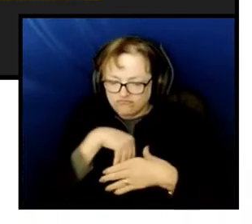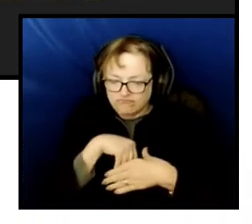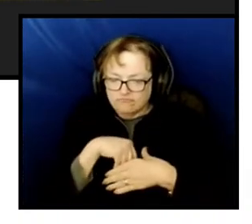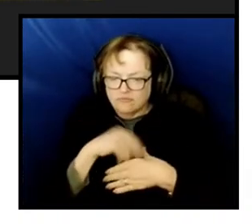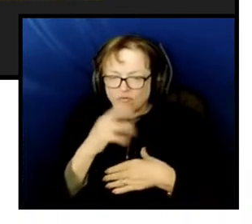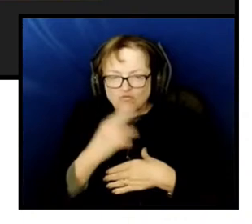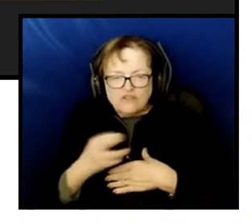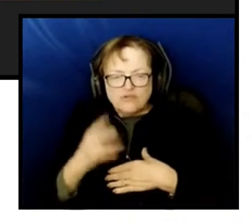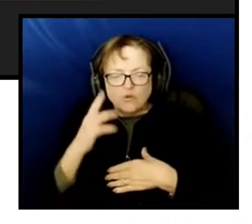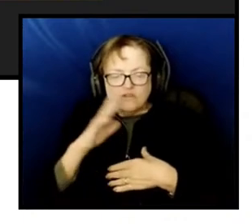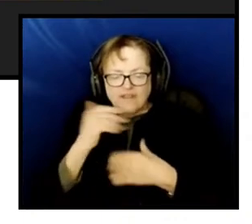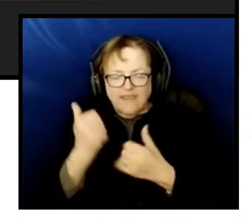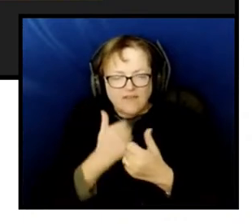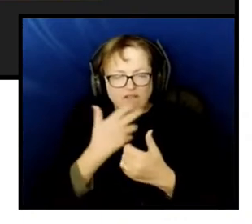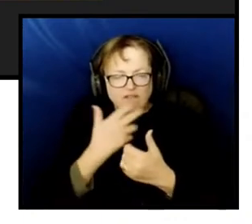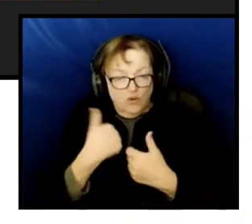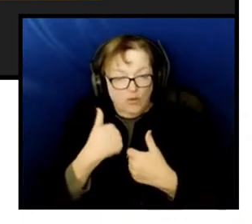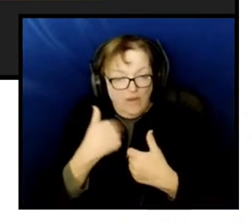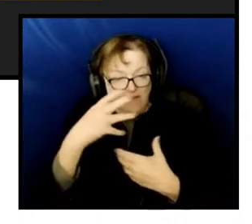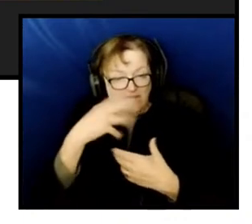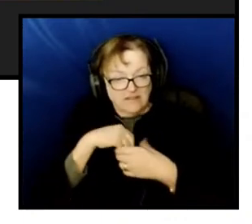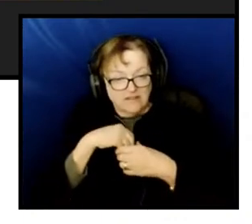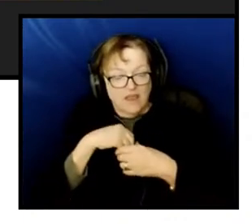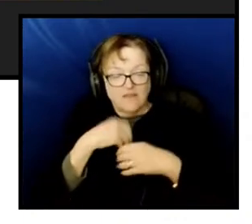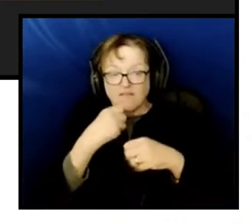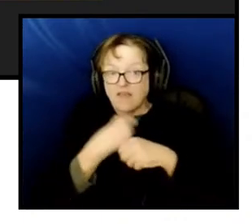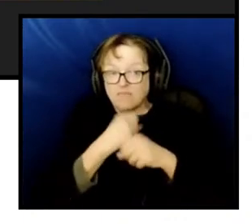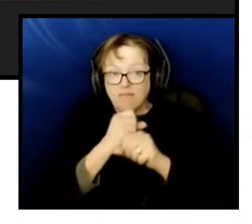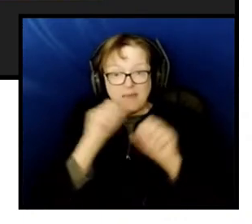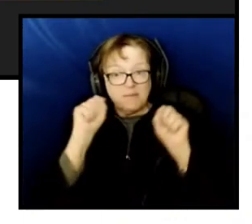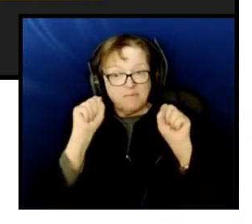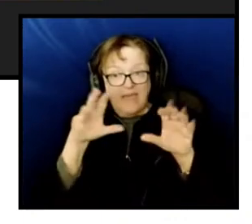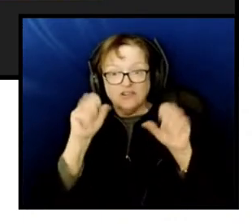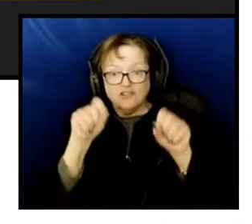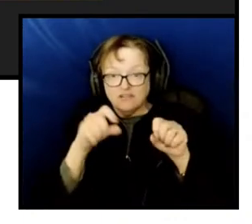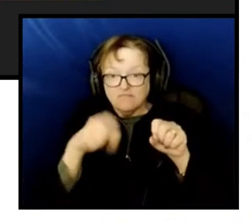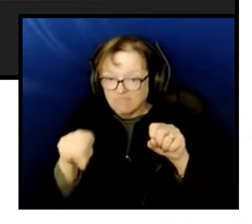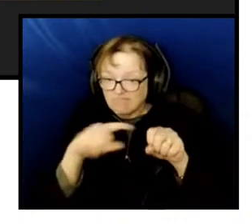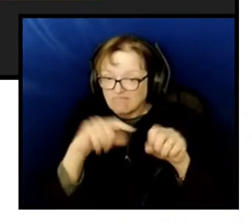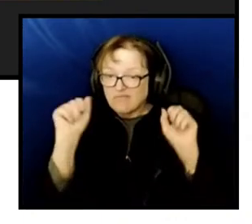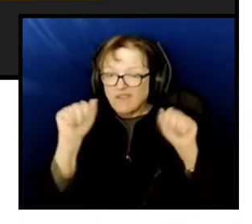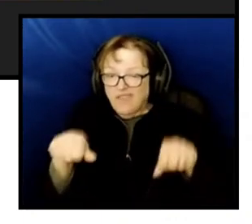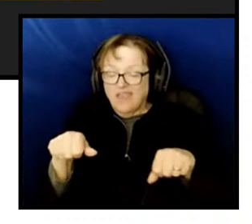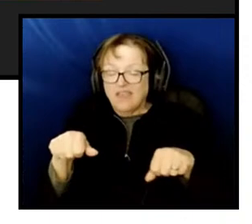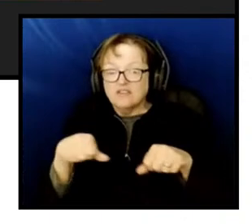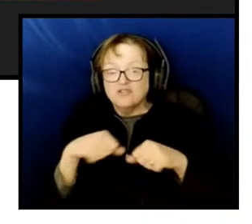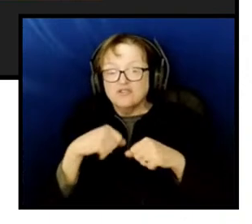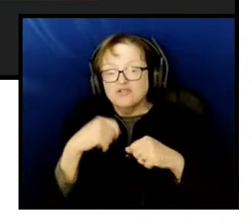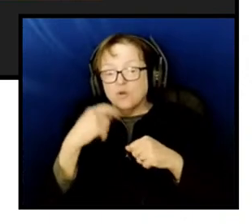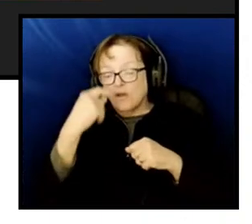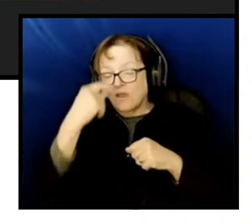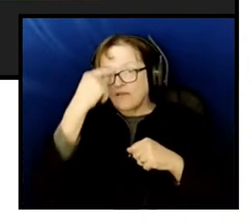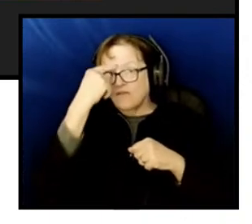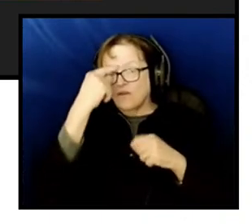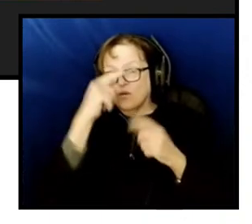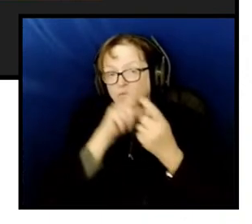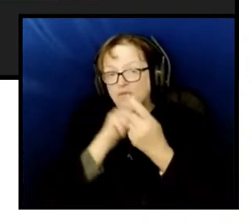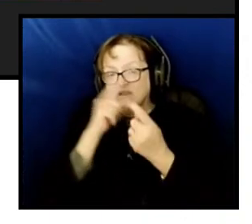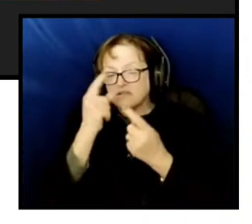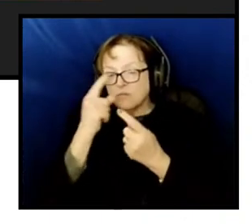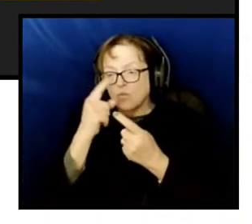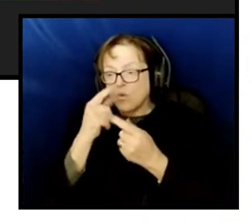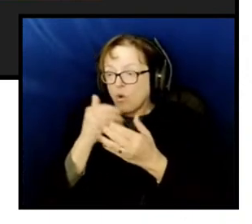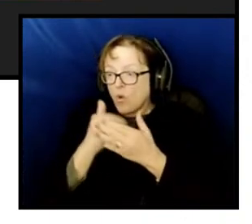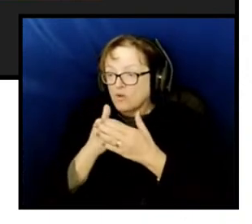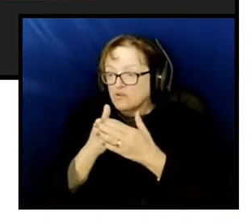capable of doing to make magic. So if you've ever been seen your mom or someone who's very close to you make